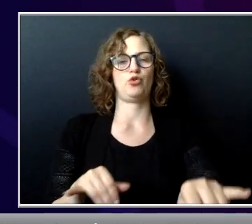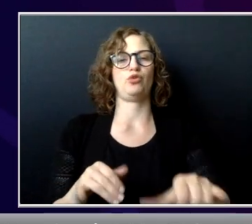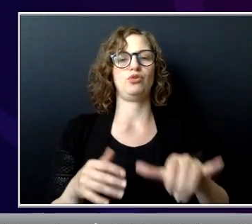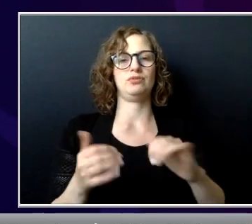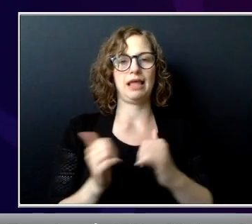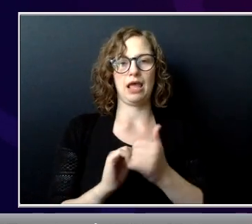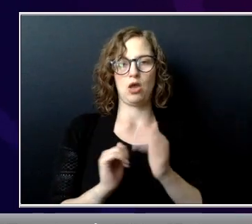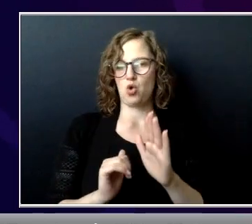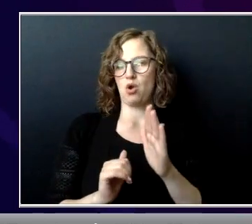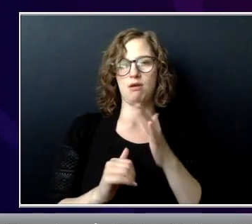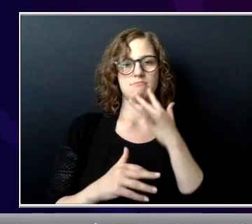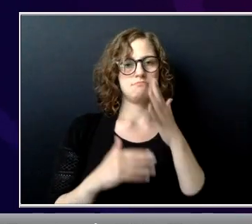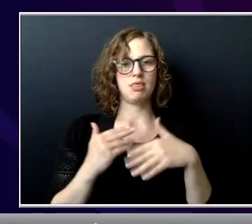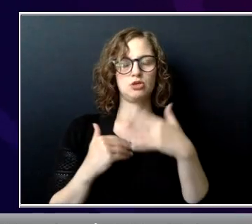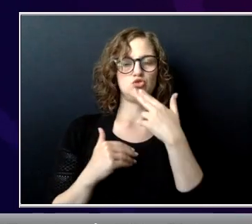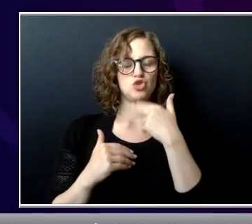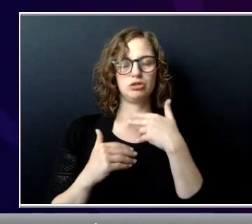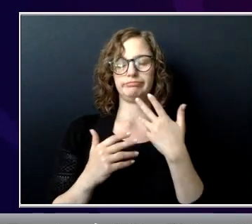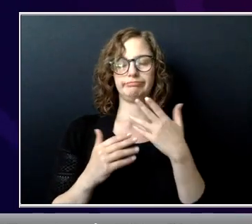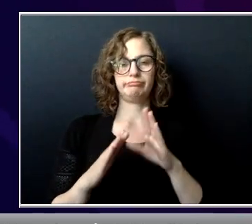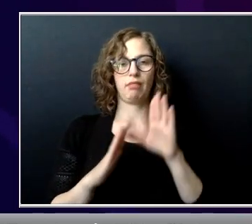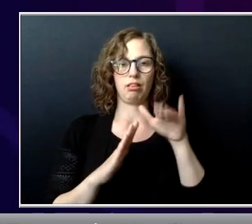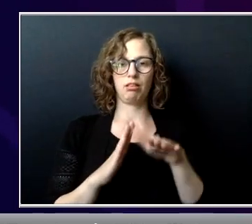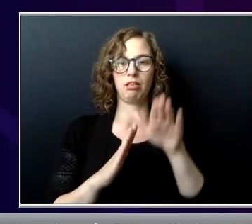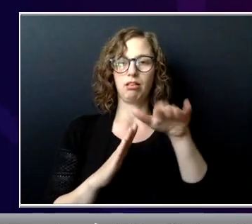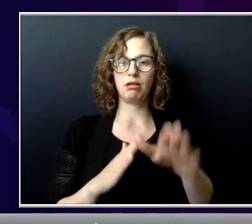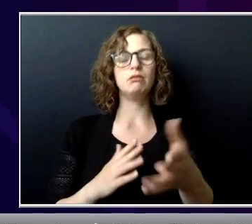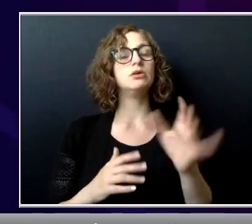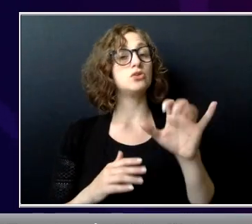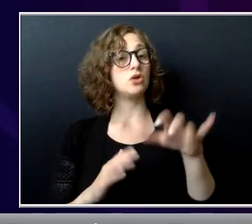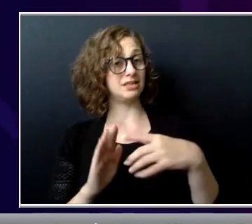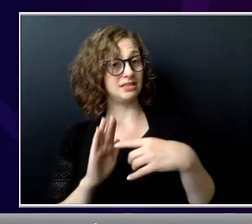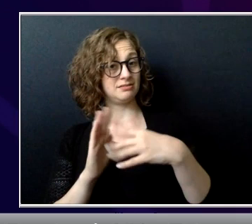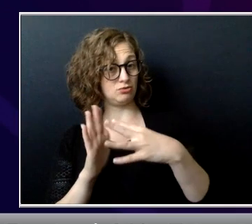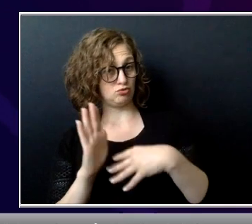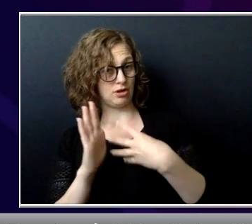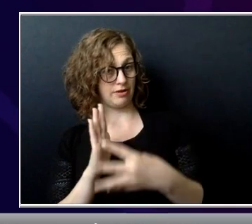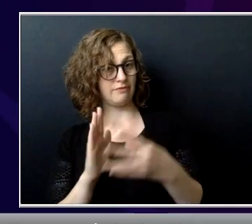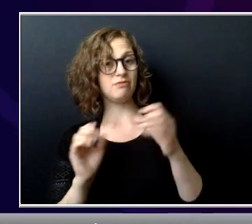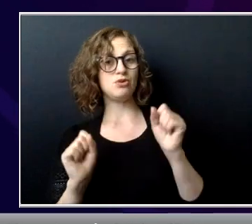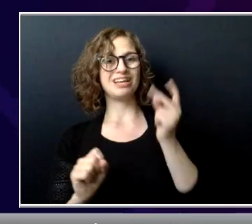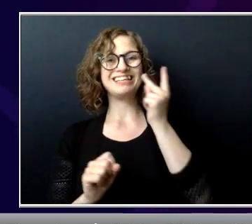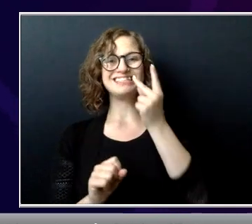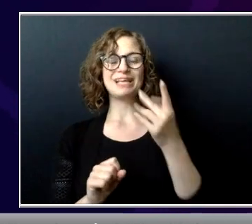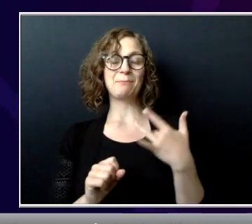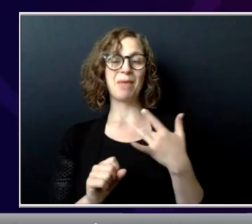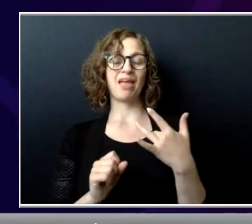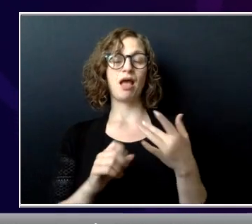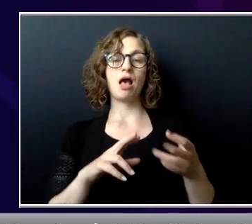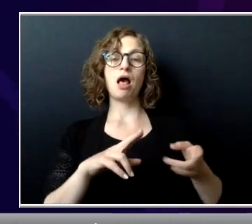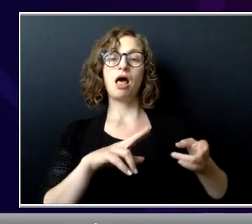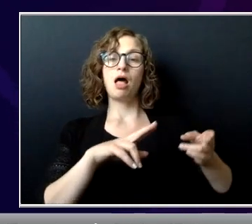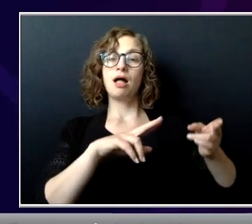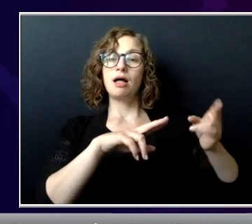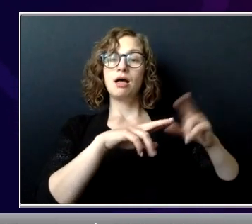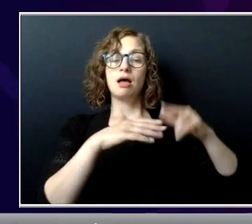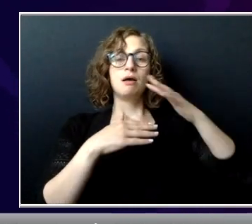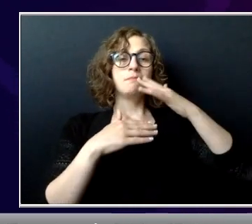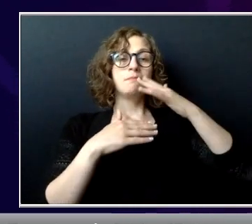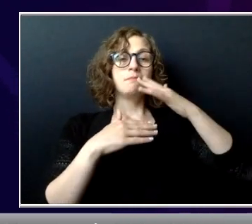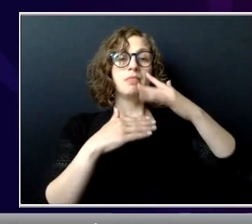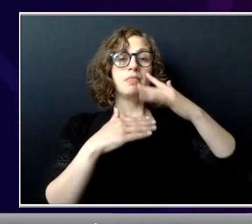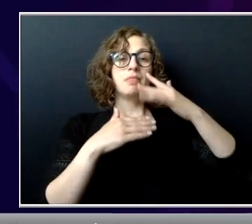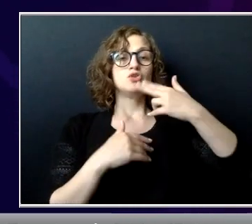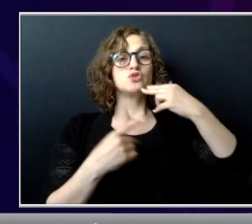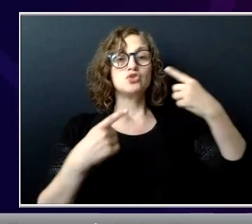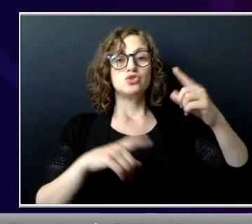for example, in this graph, you can see that those blood sugars tend to rise through the day. And when I see that, that tells me is